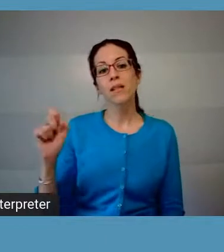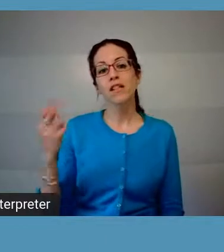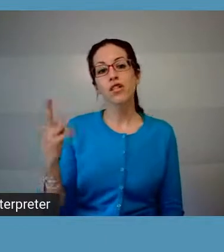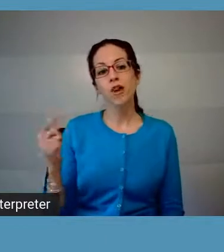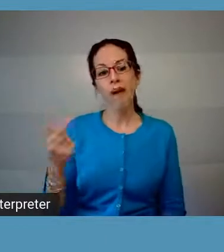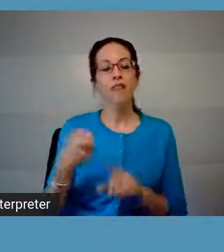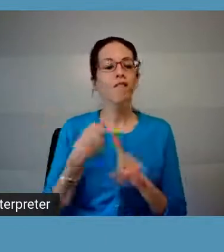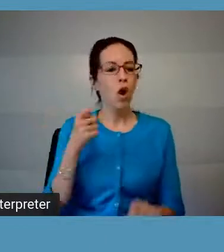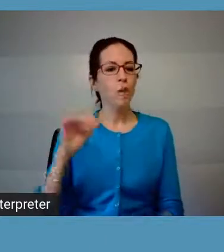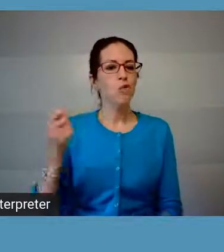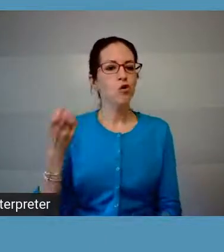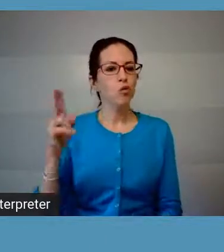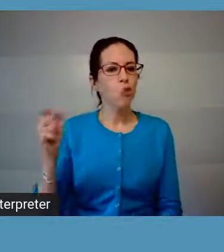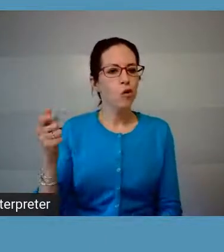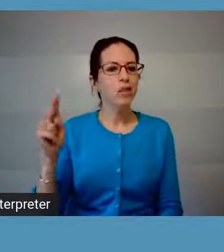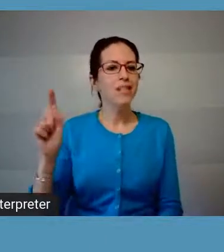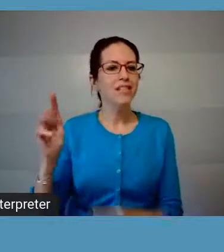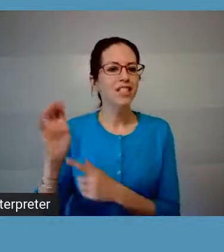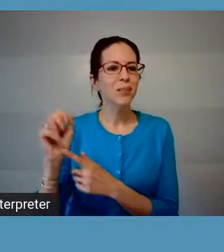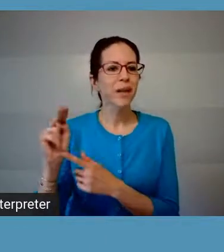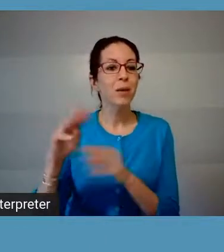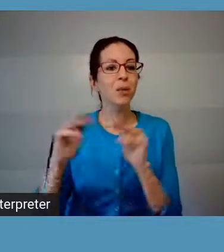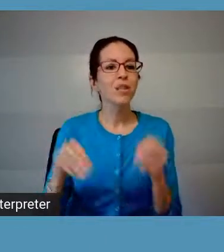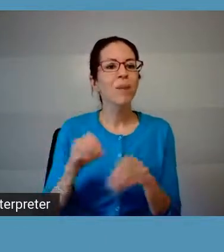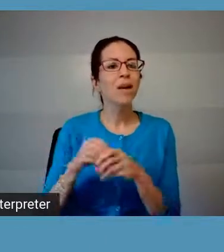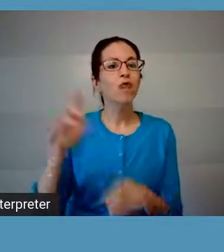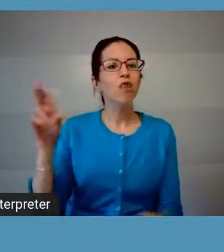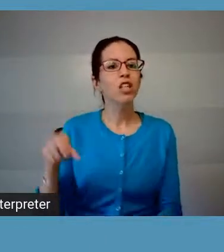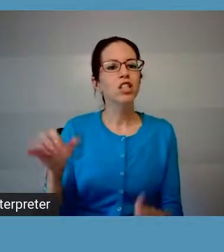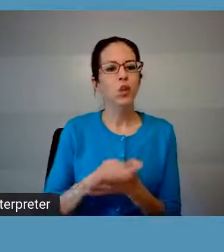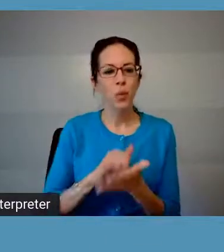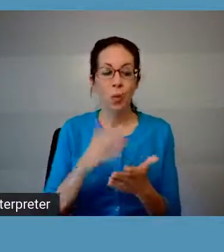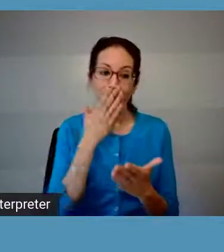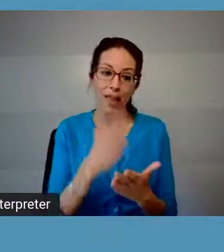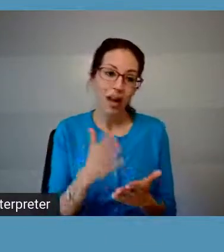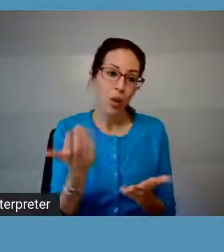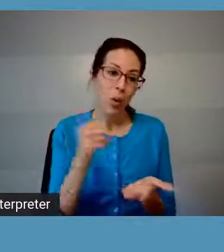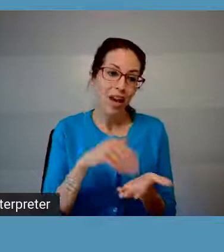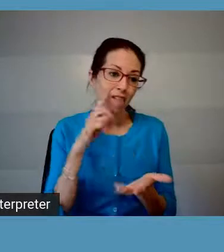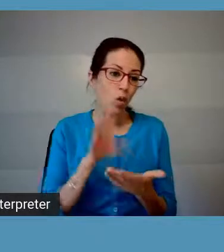in Rochester, New York. Thank you all again for joining us on the Museum